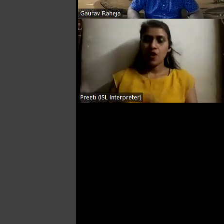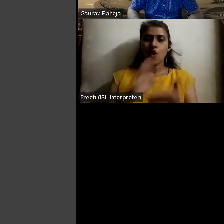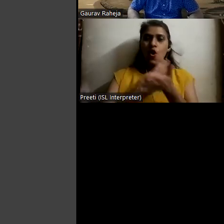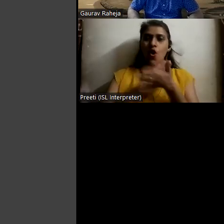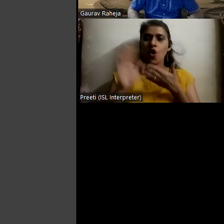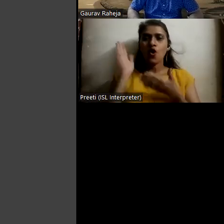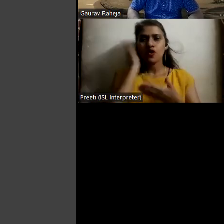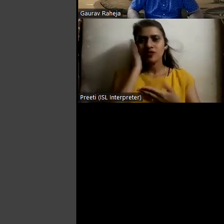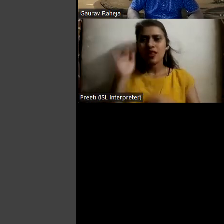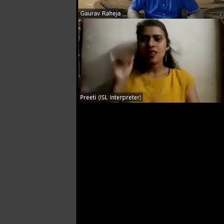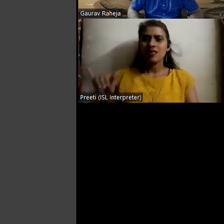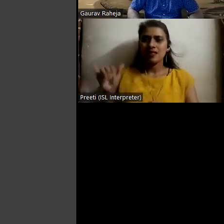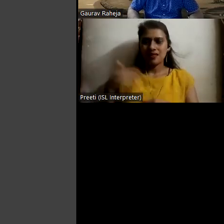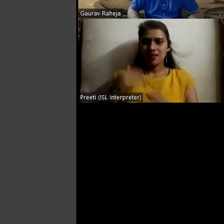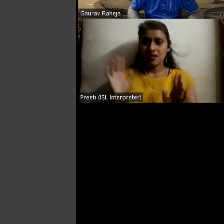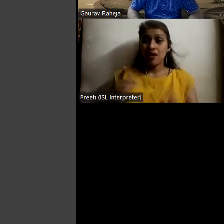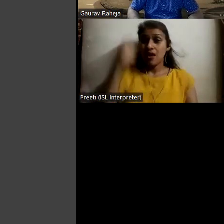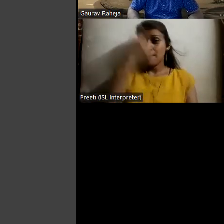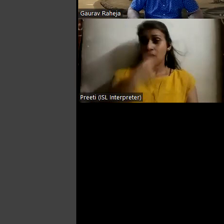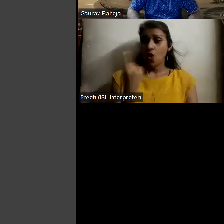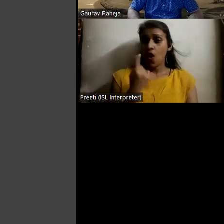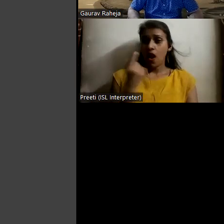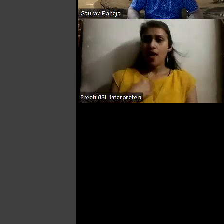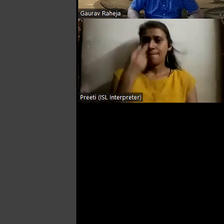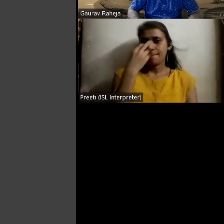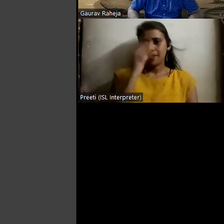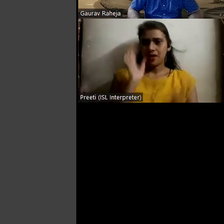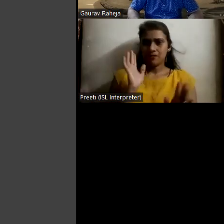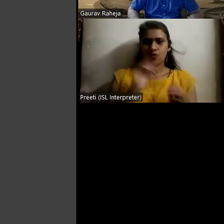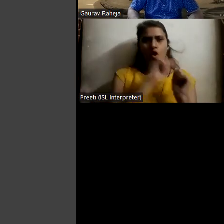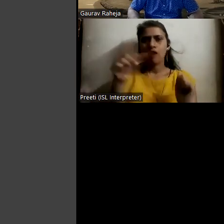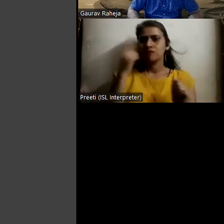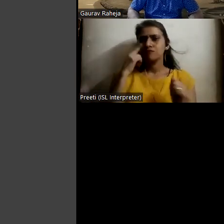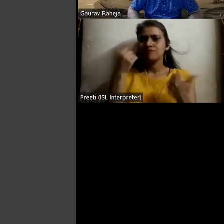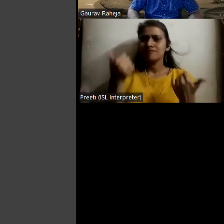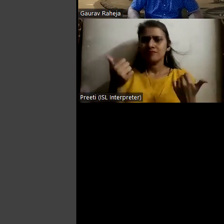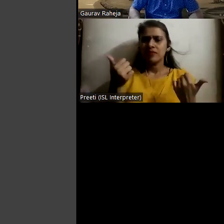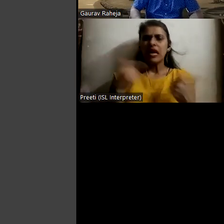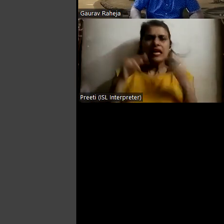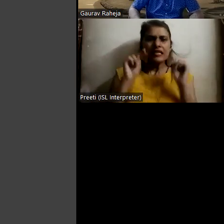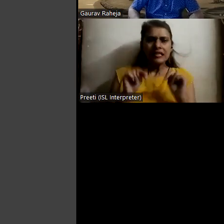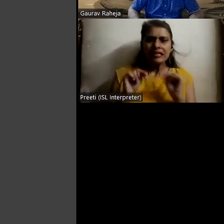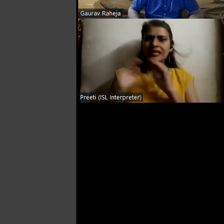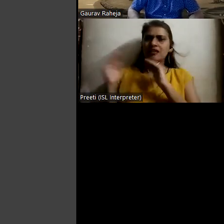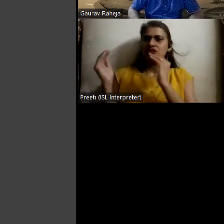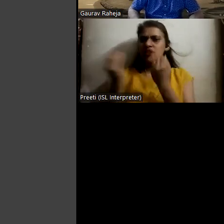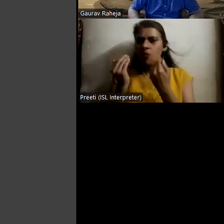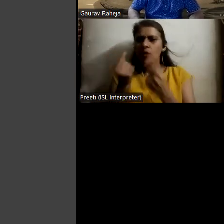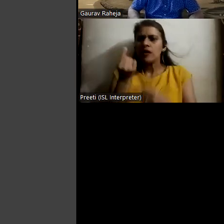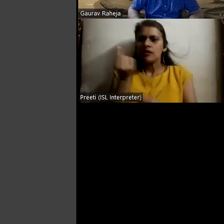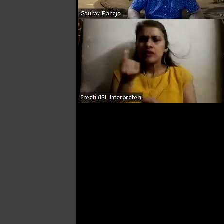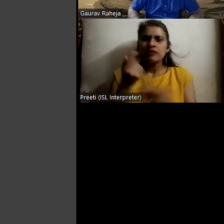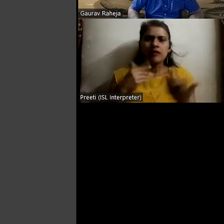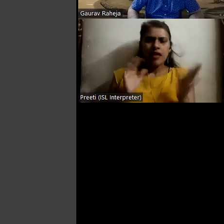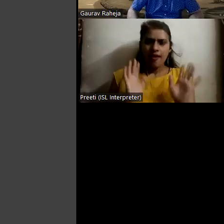where I am the only visually impaired. So Okay. sometime I need some support because here